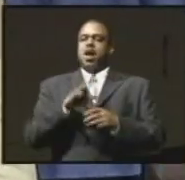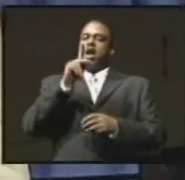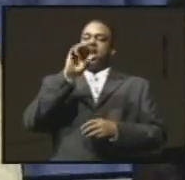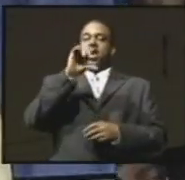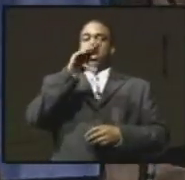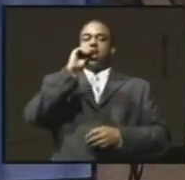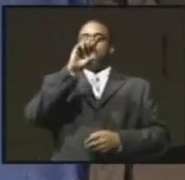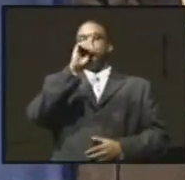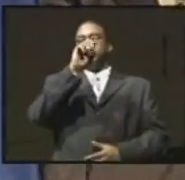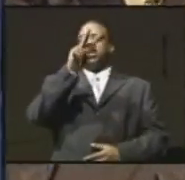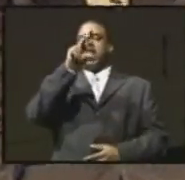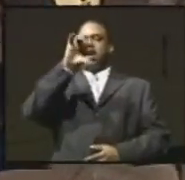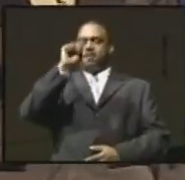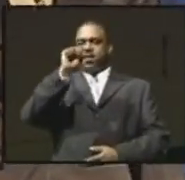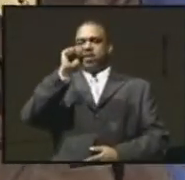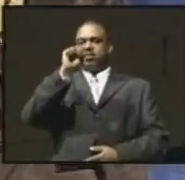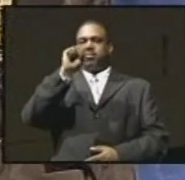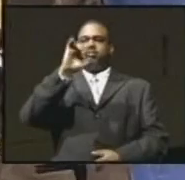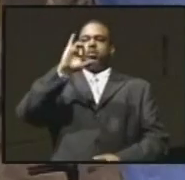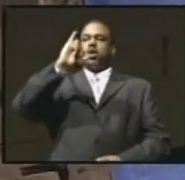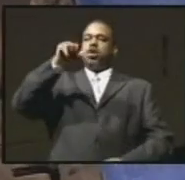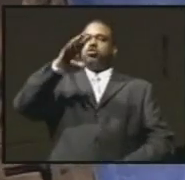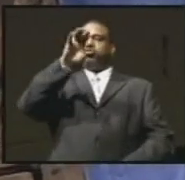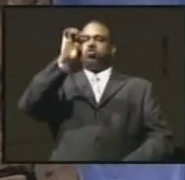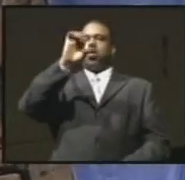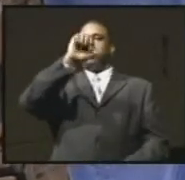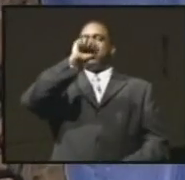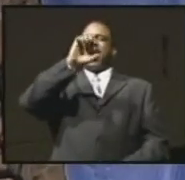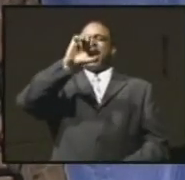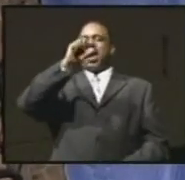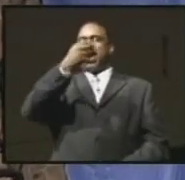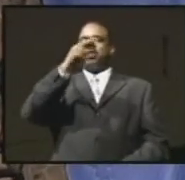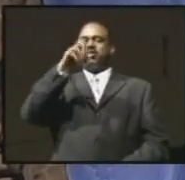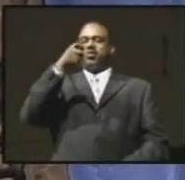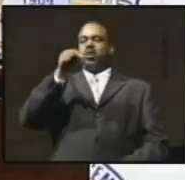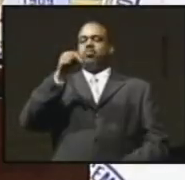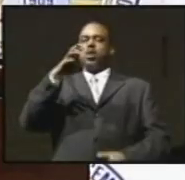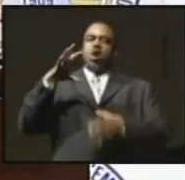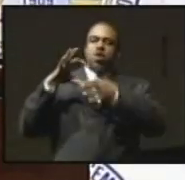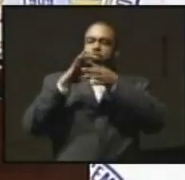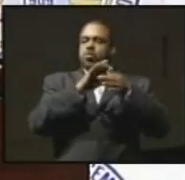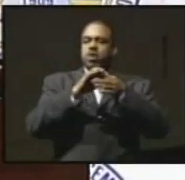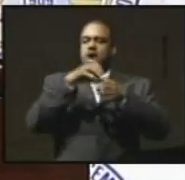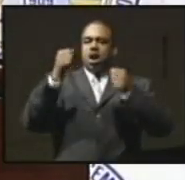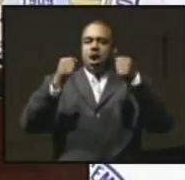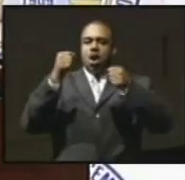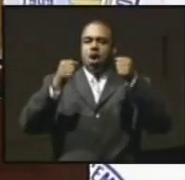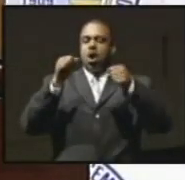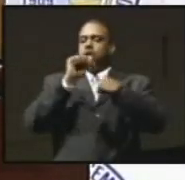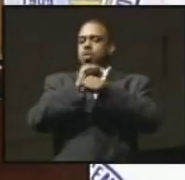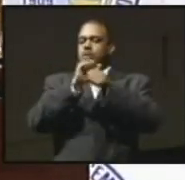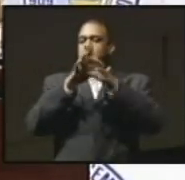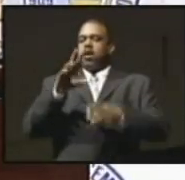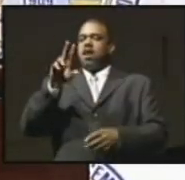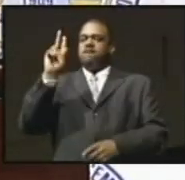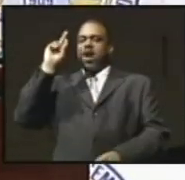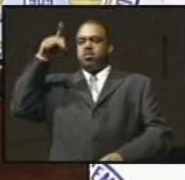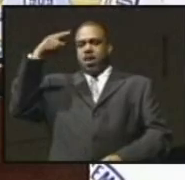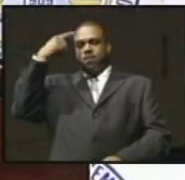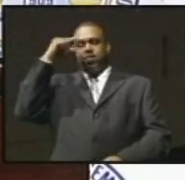Davis. Mr. Joe Ashton, United Auto Workers Vice President of the GM